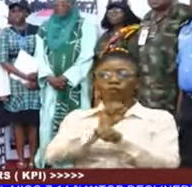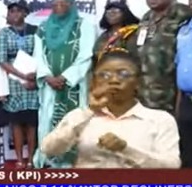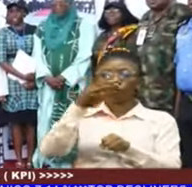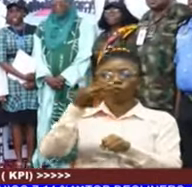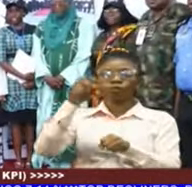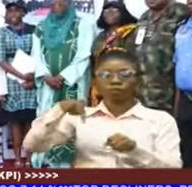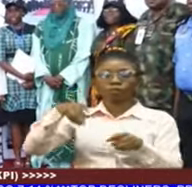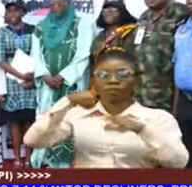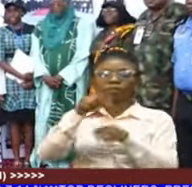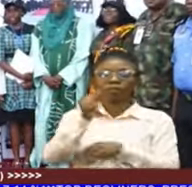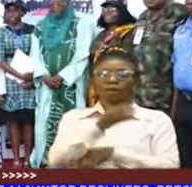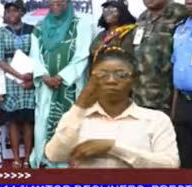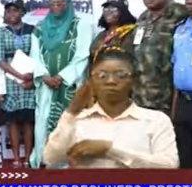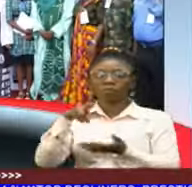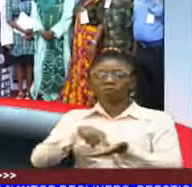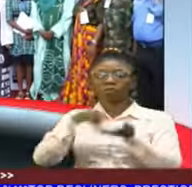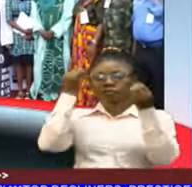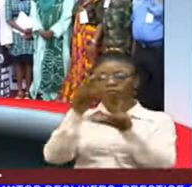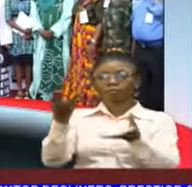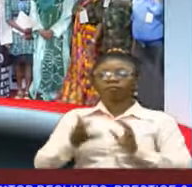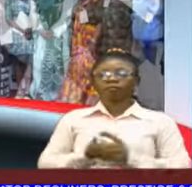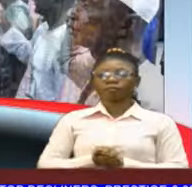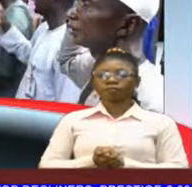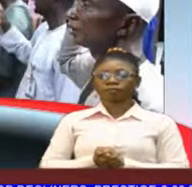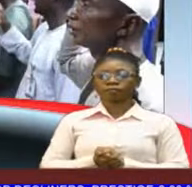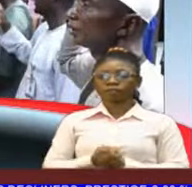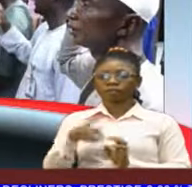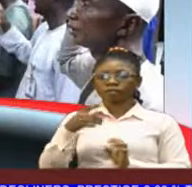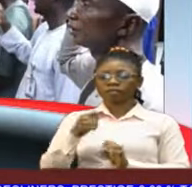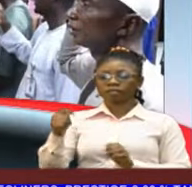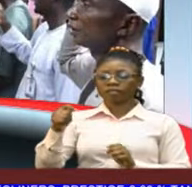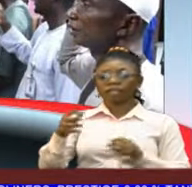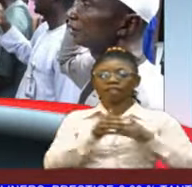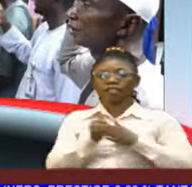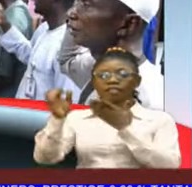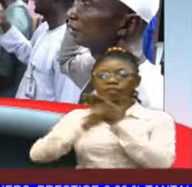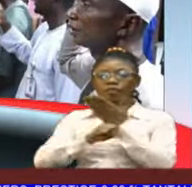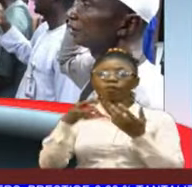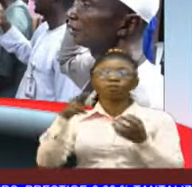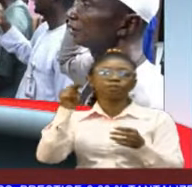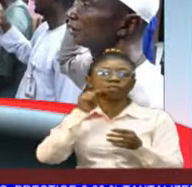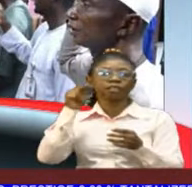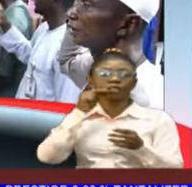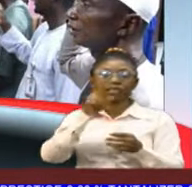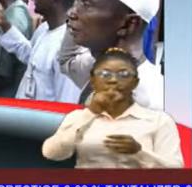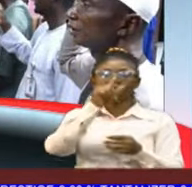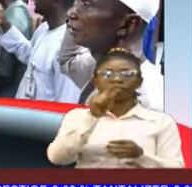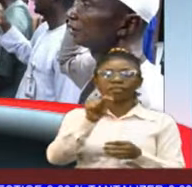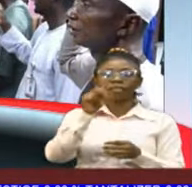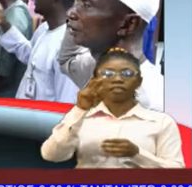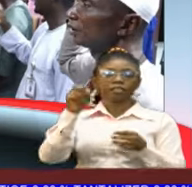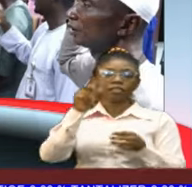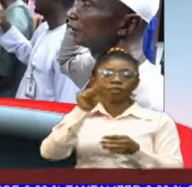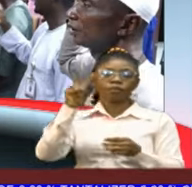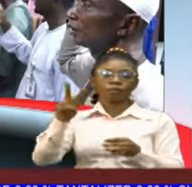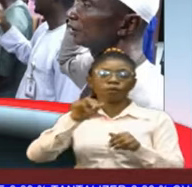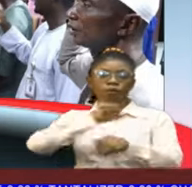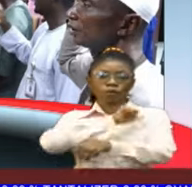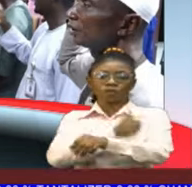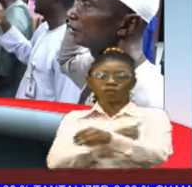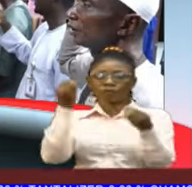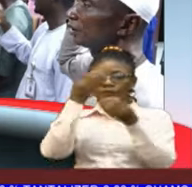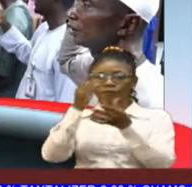Dennis Temple, NTA News. The leadership of the Nigerian Television Authority, NTA, says it is poised to